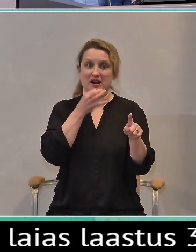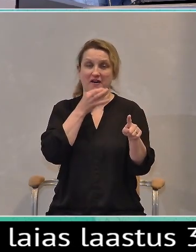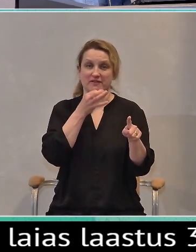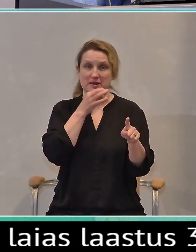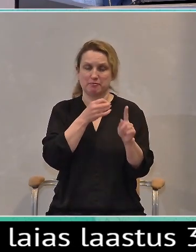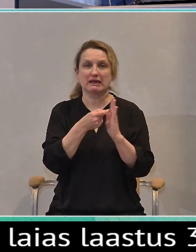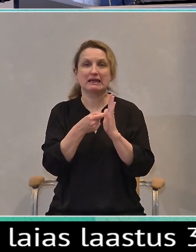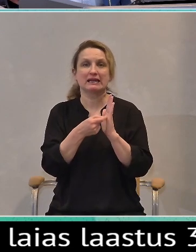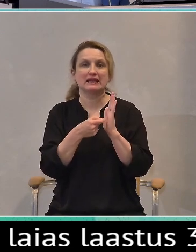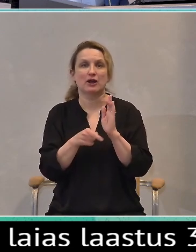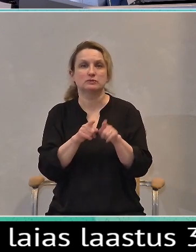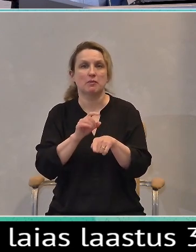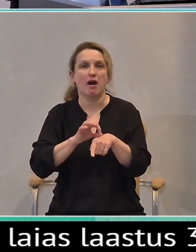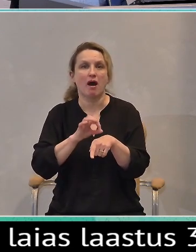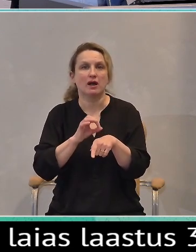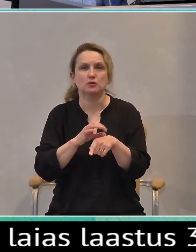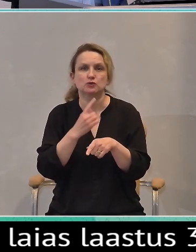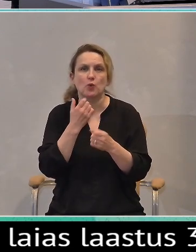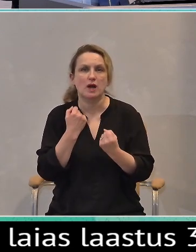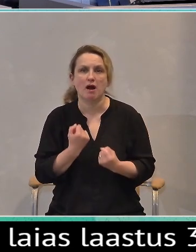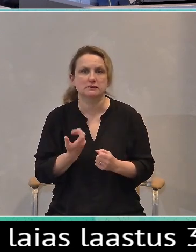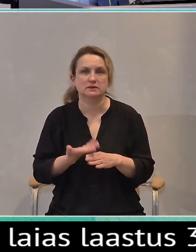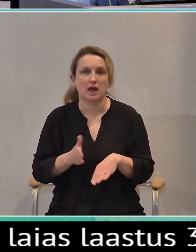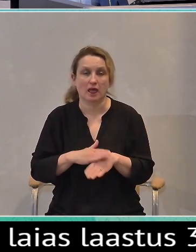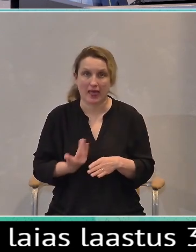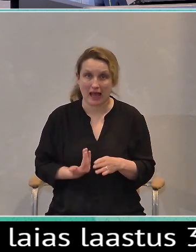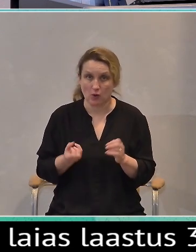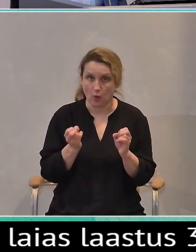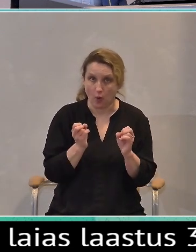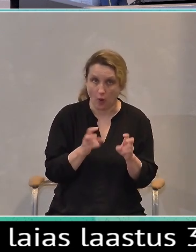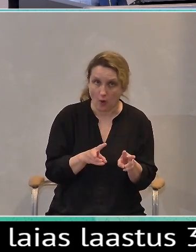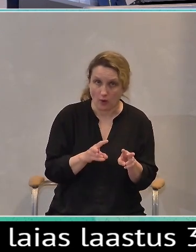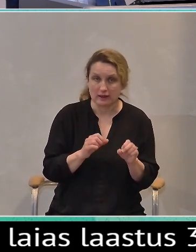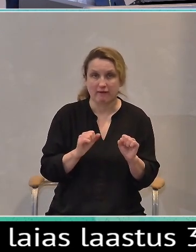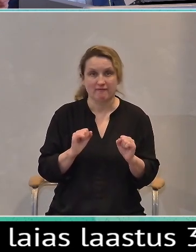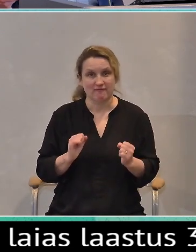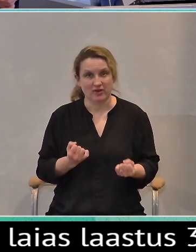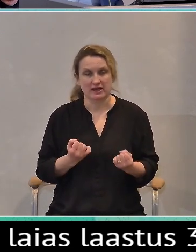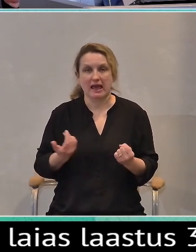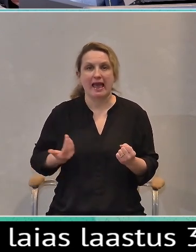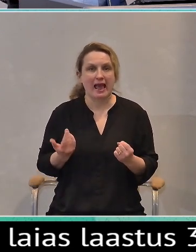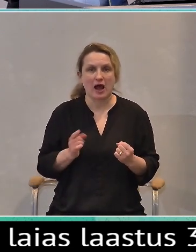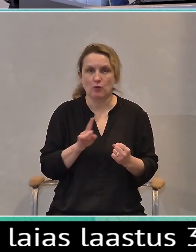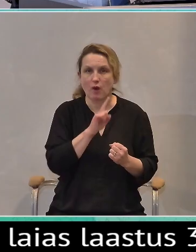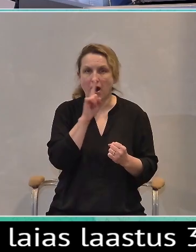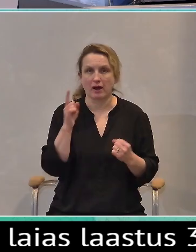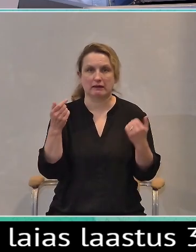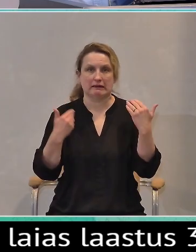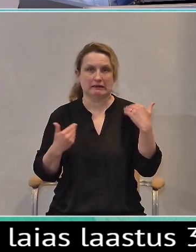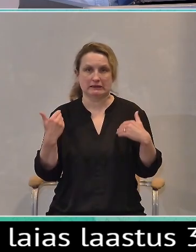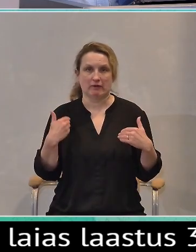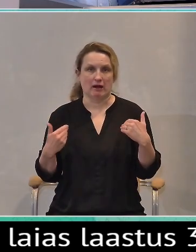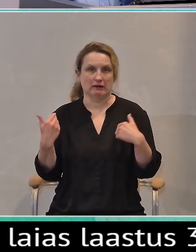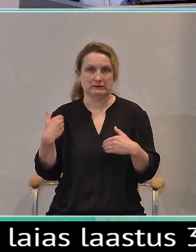rarity. Another criterion is the severity of the disease. For